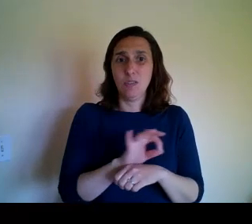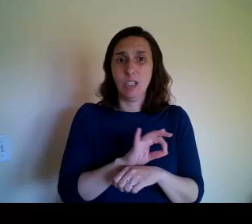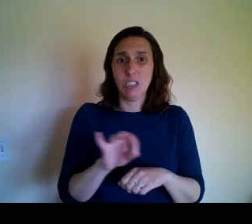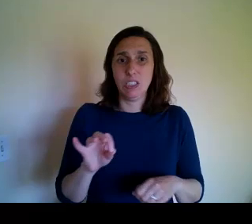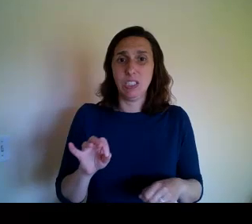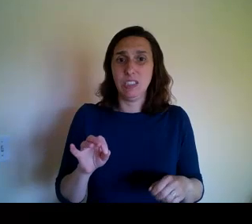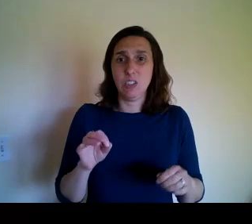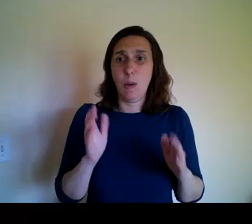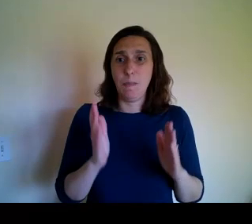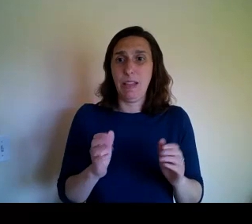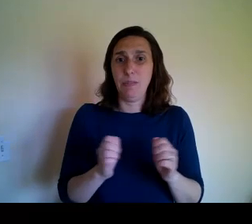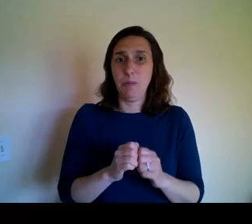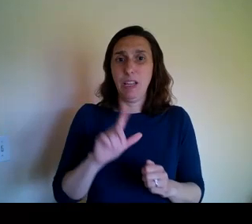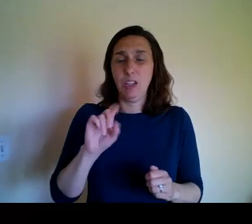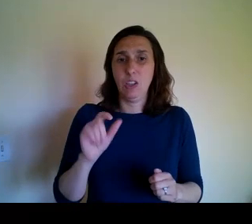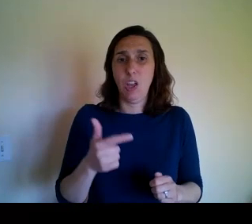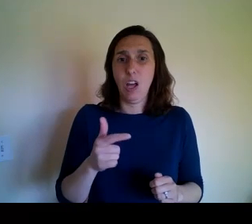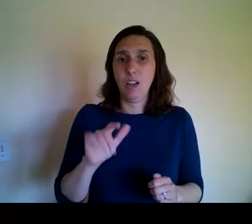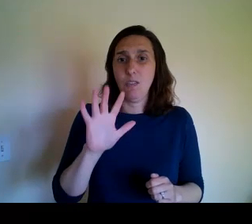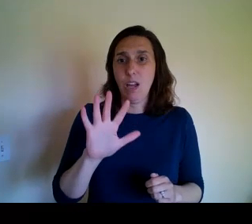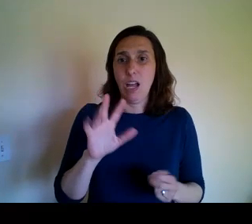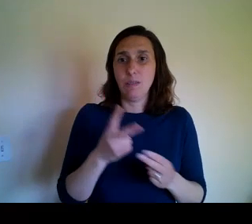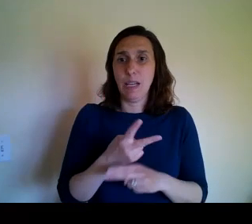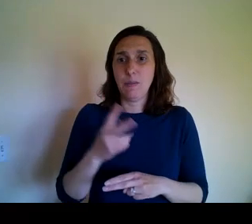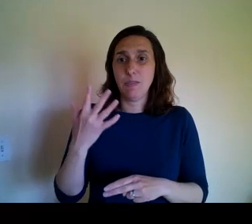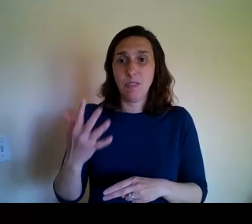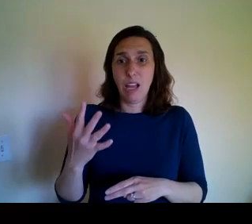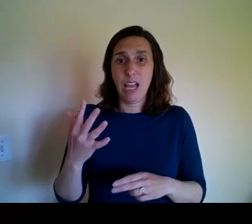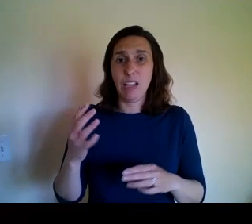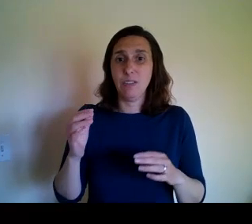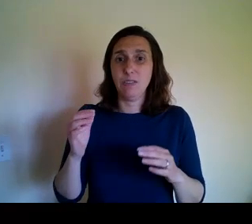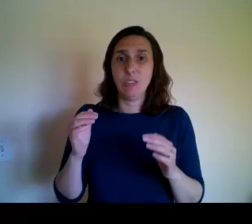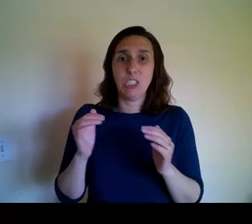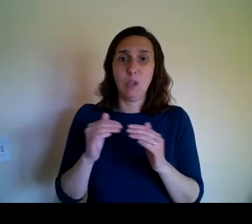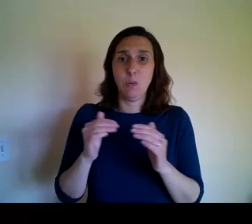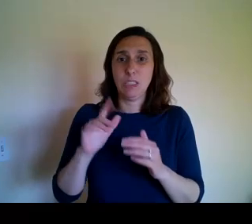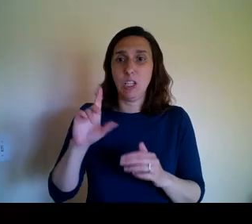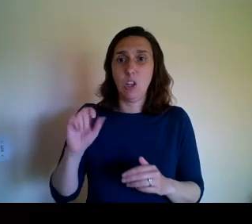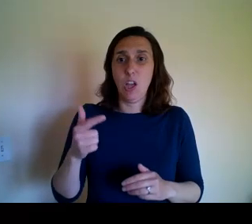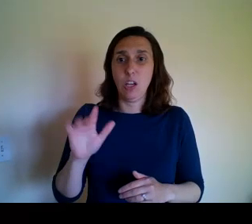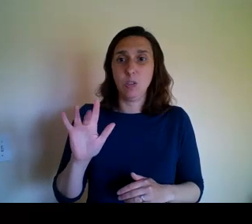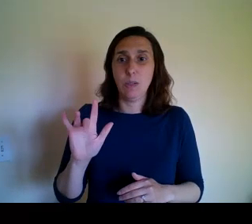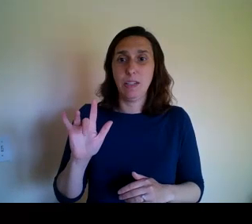me log of 5 times 5, or a log of 25.